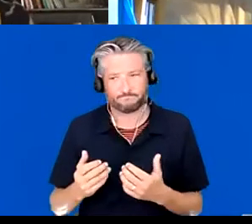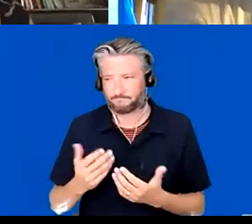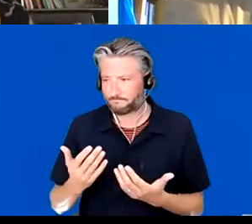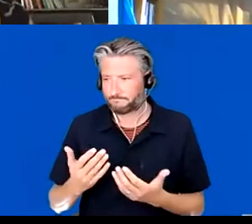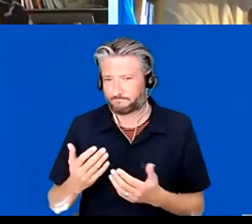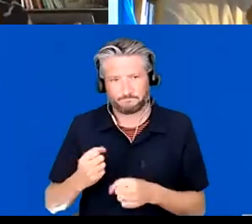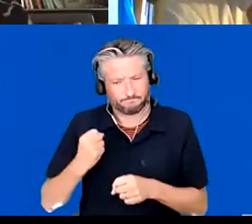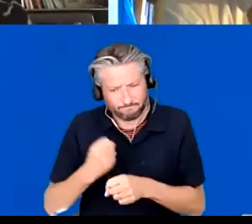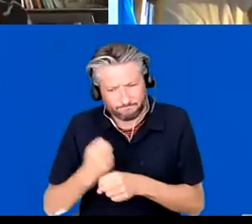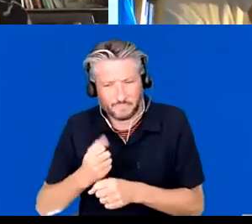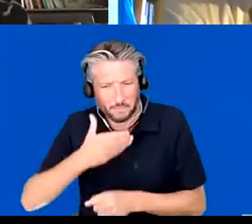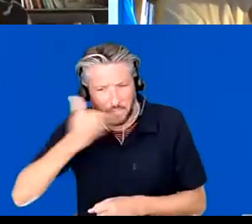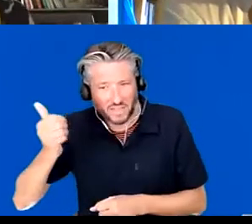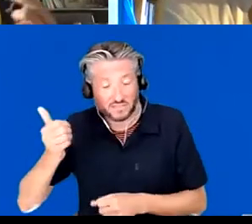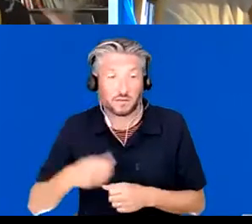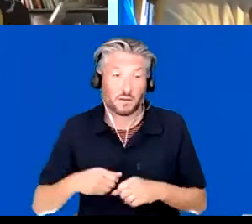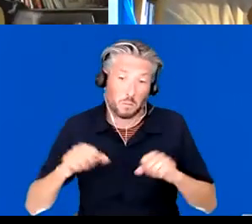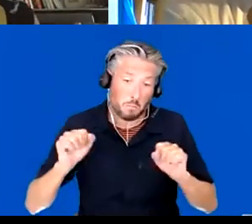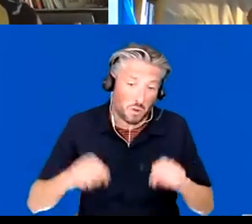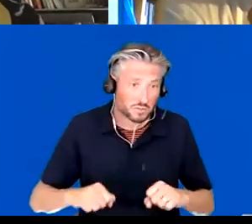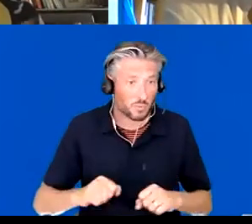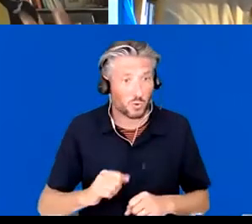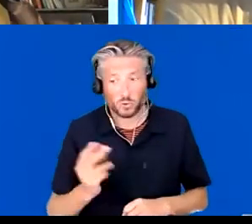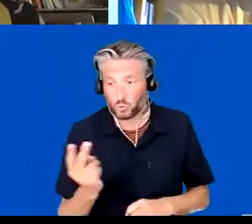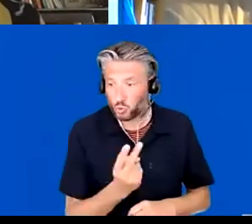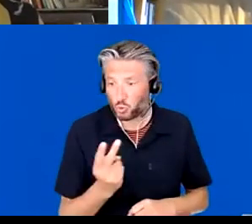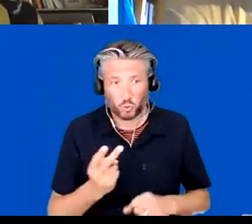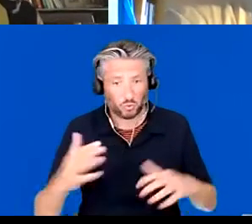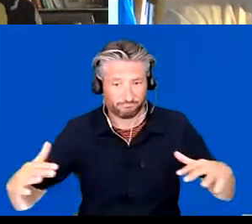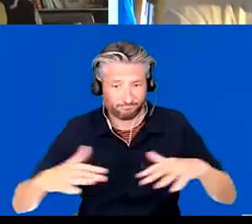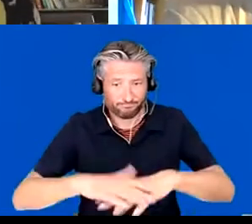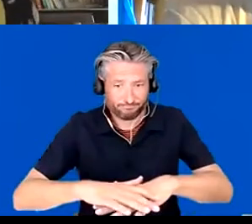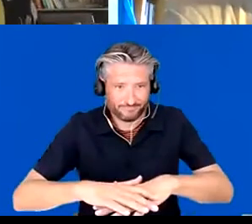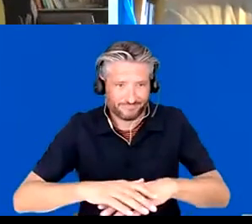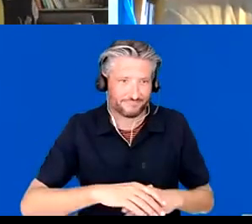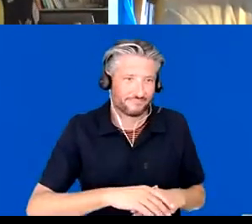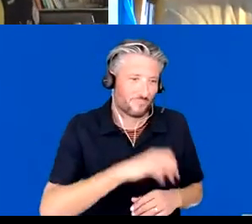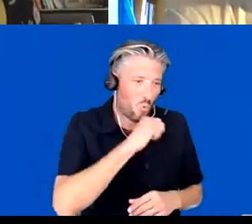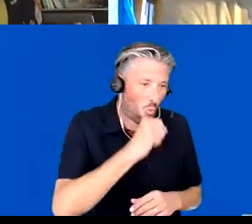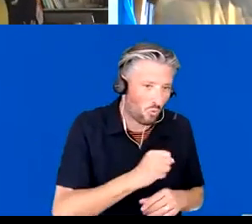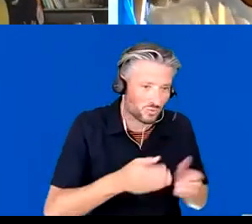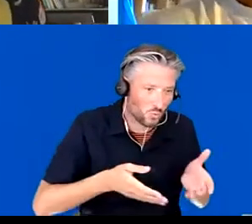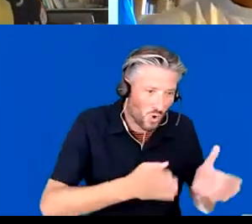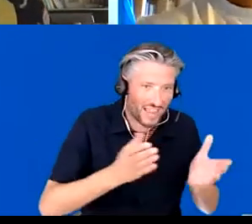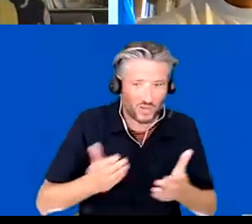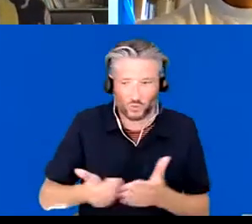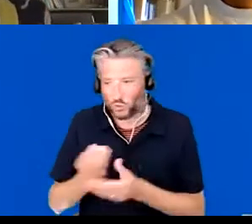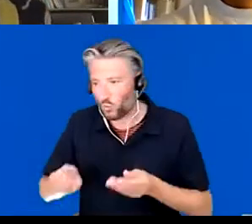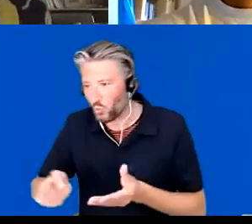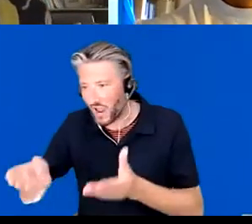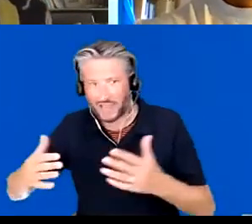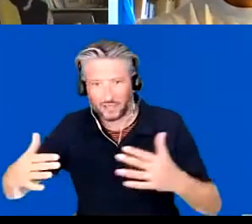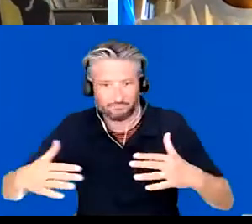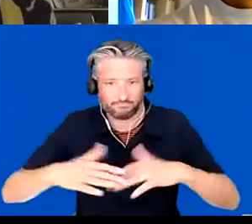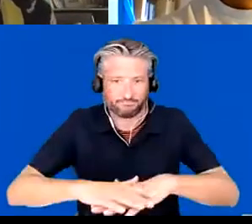also have hybrid conferences, but just, I mean, the costs and so on, there is an issue there.